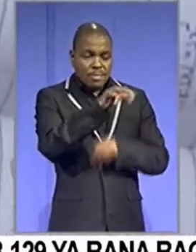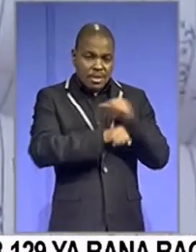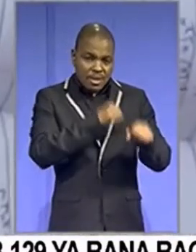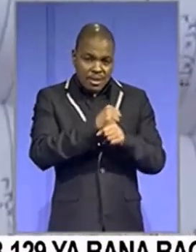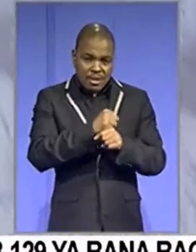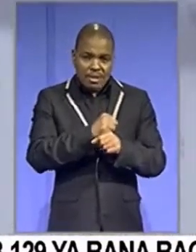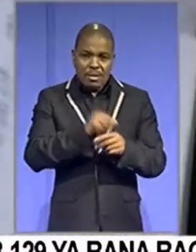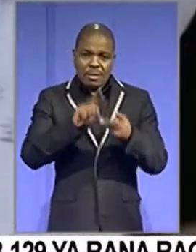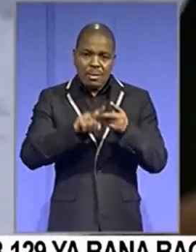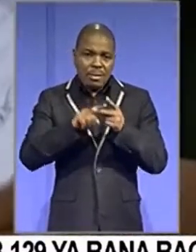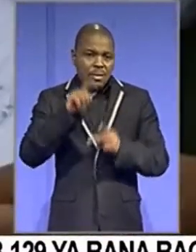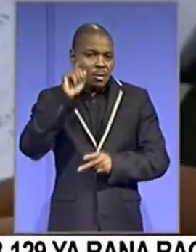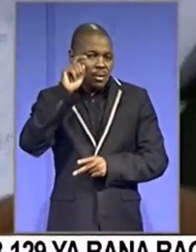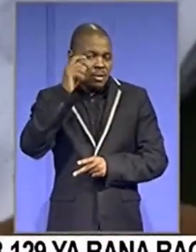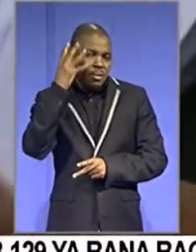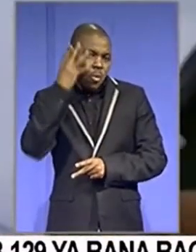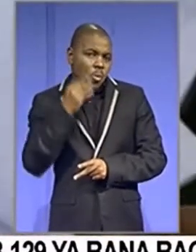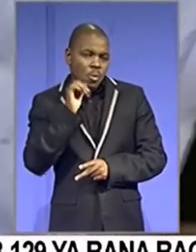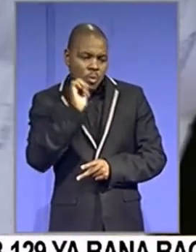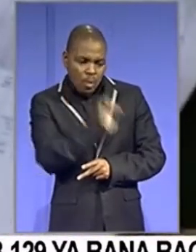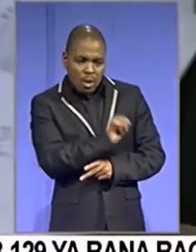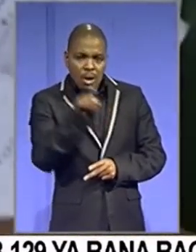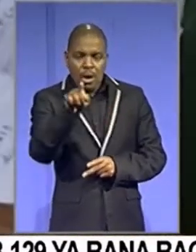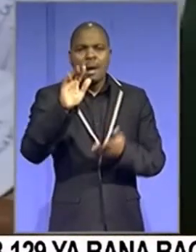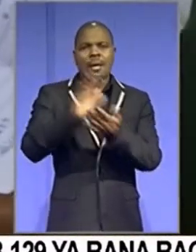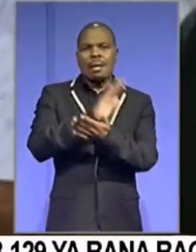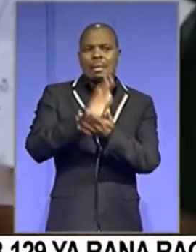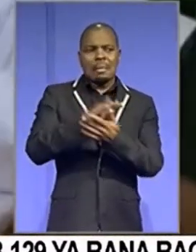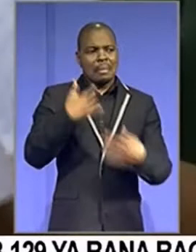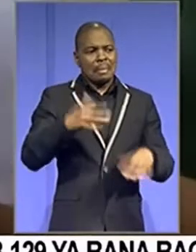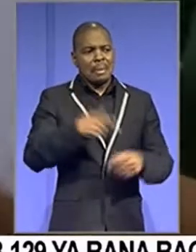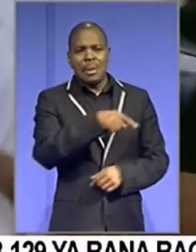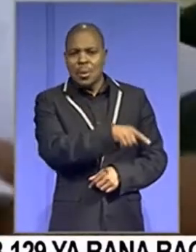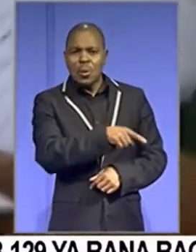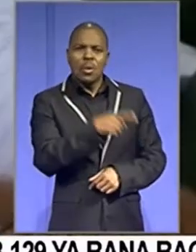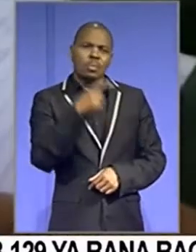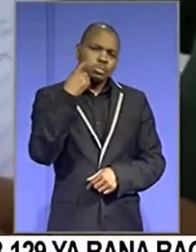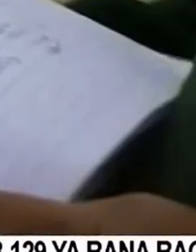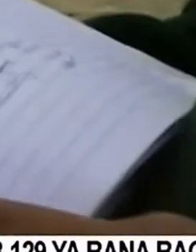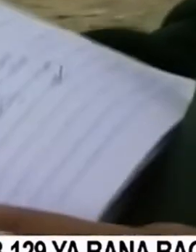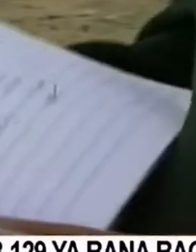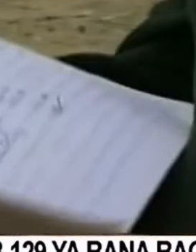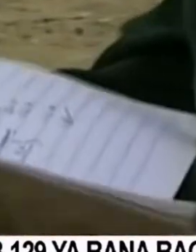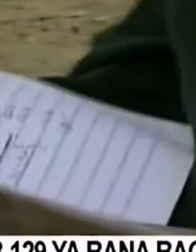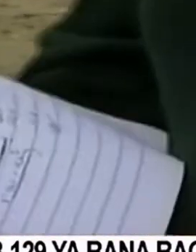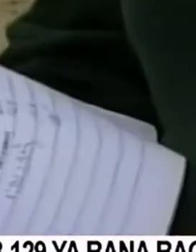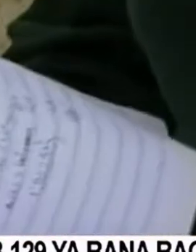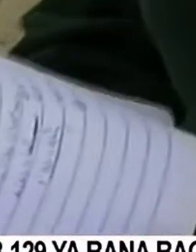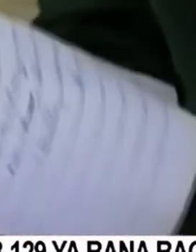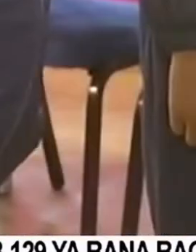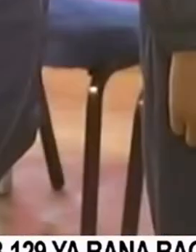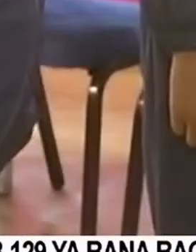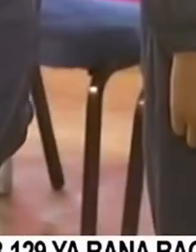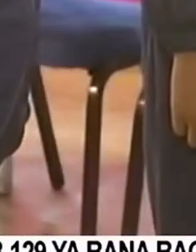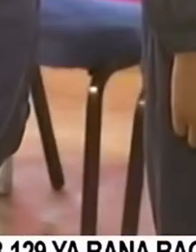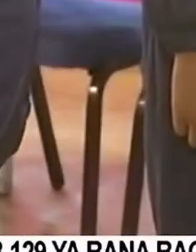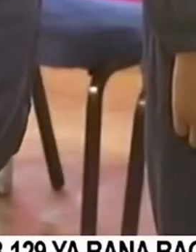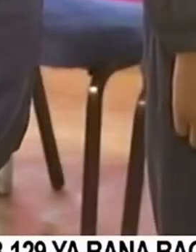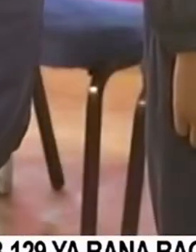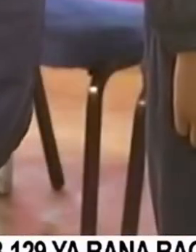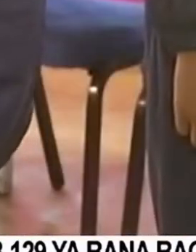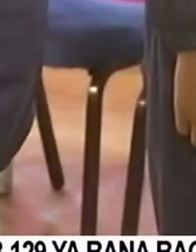le koko wa gae ne ba tlile ba thabile kudu. Ga ke ba botsa gore taba e re bitsa statutory rape and-e re nyako tshwarisa